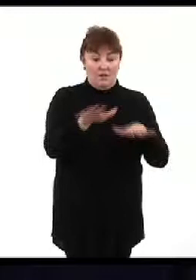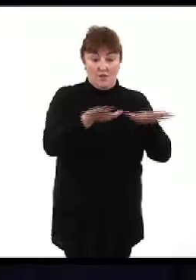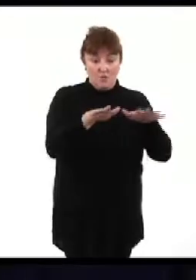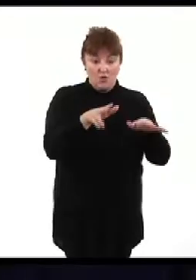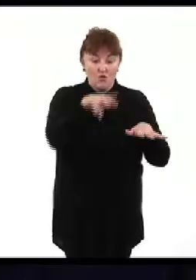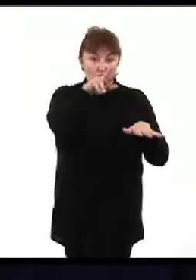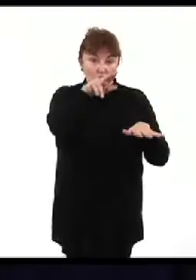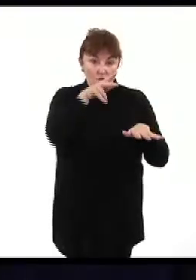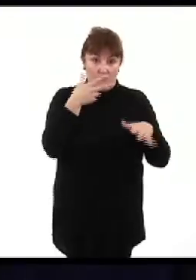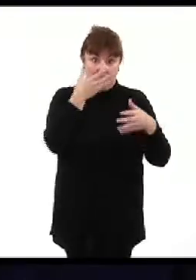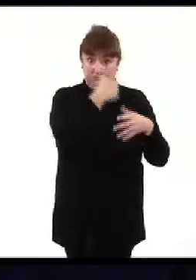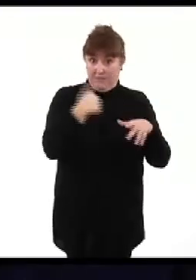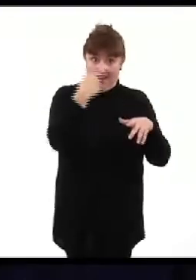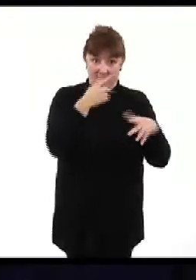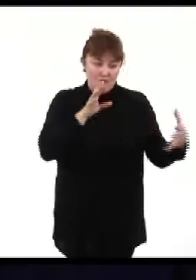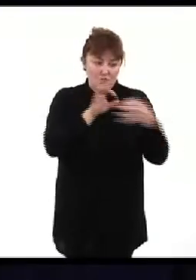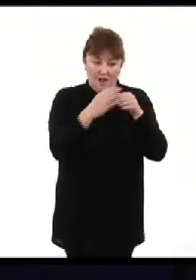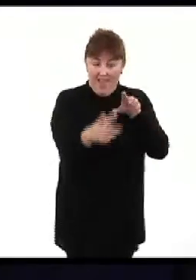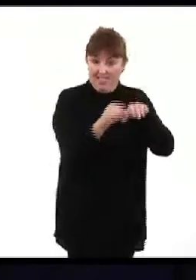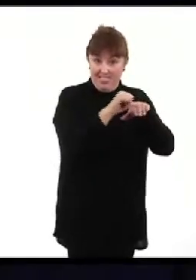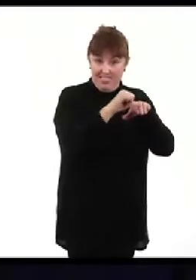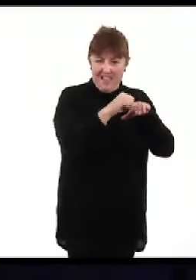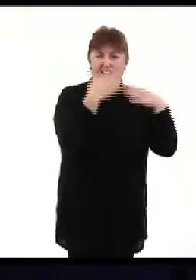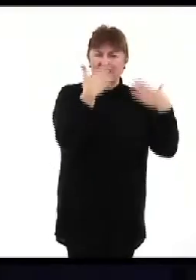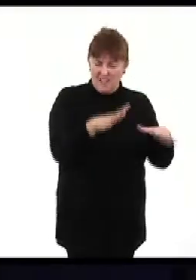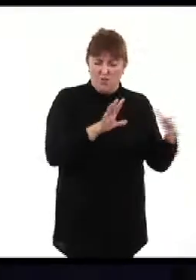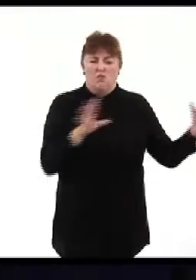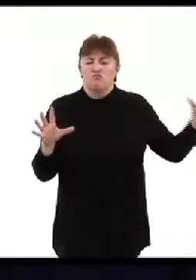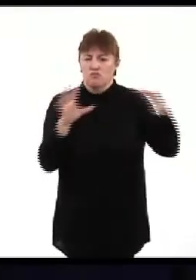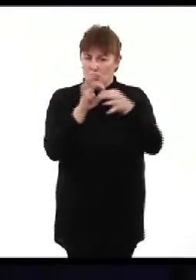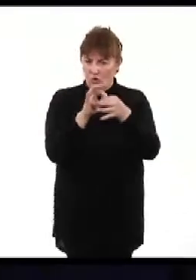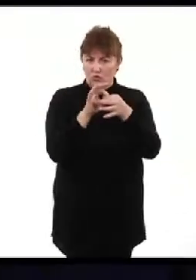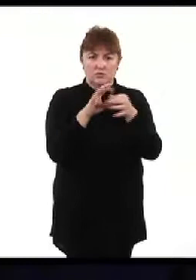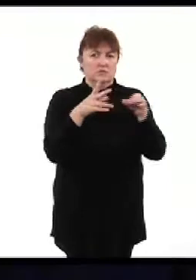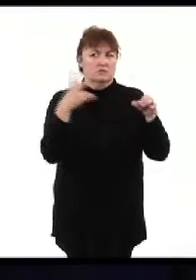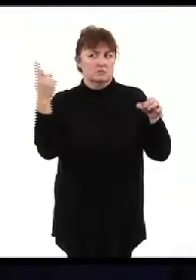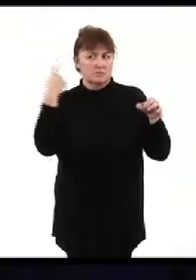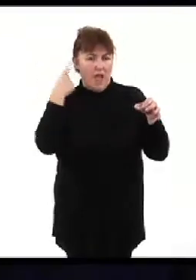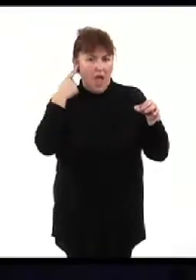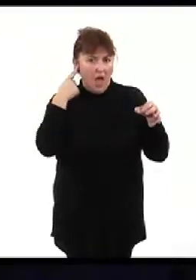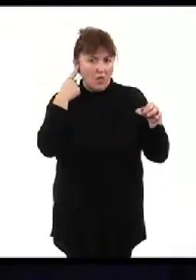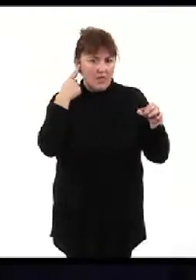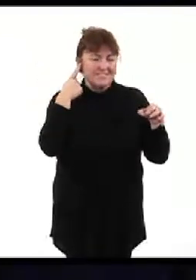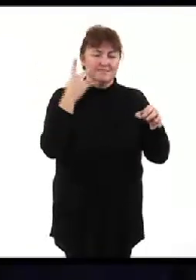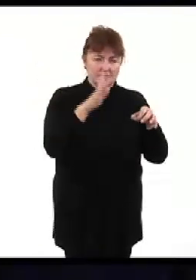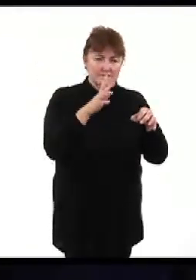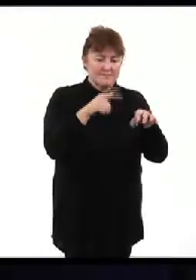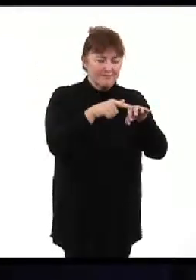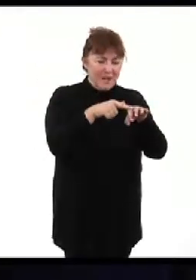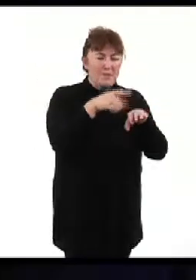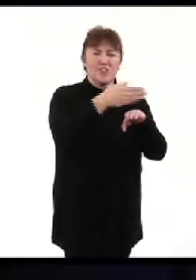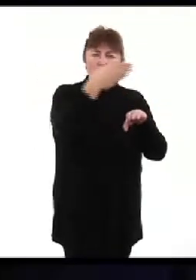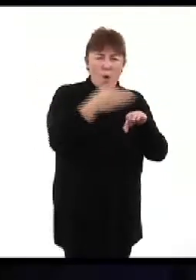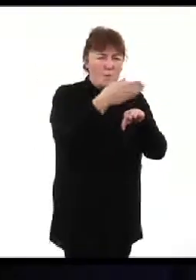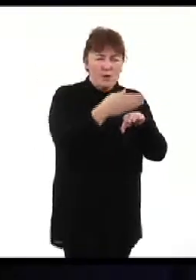fact that there's actually connections between that area and auditory cortex, we still see that this region plays an important role in